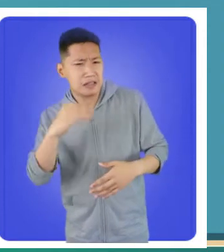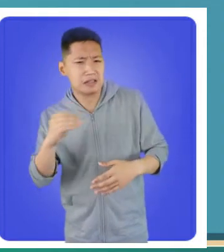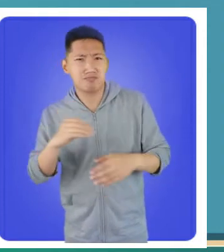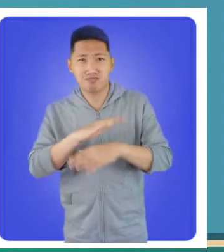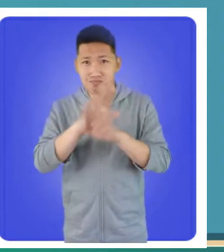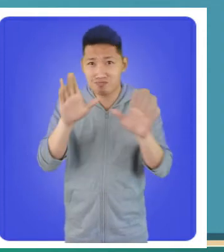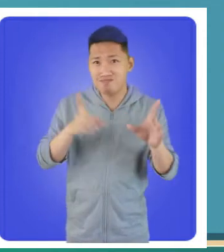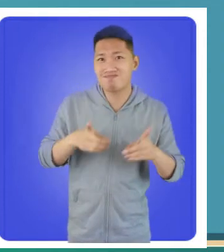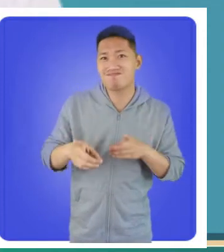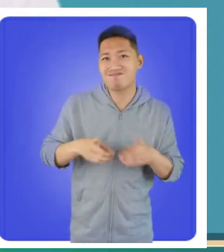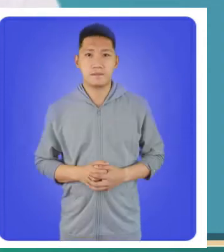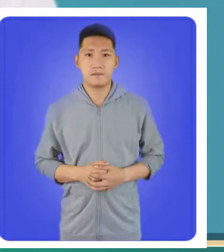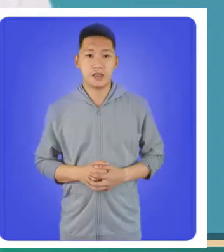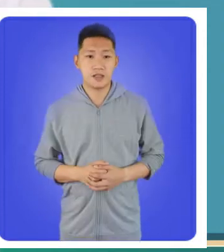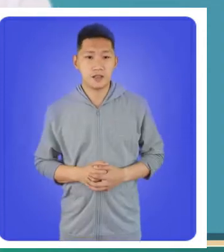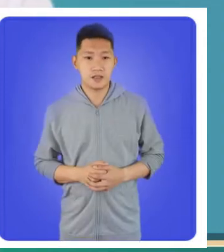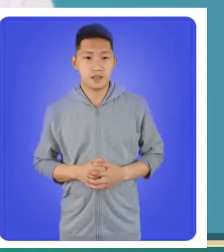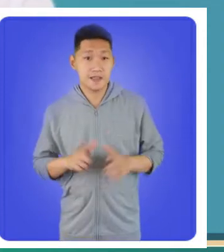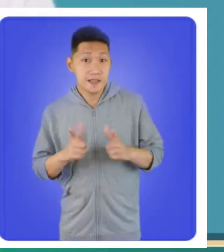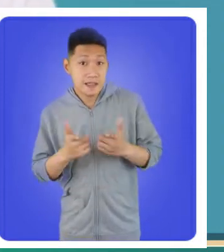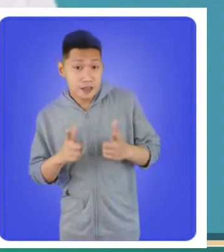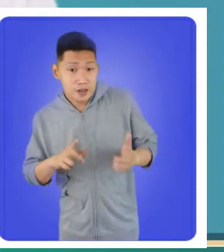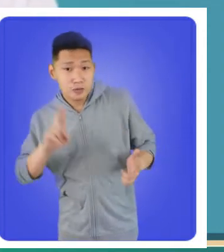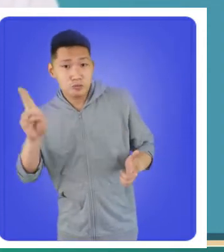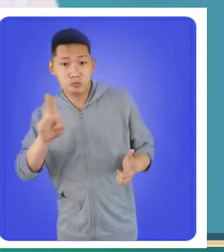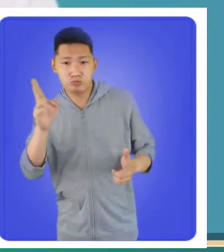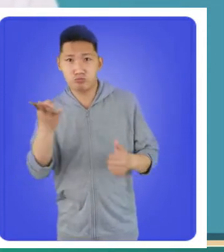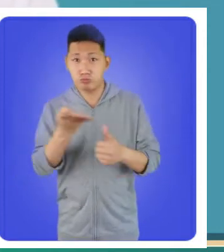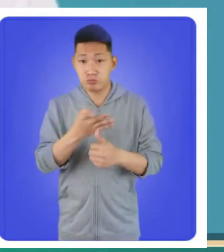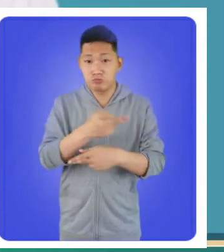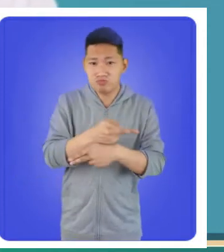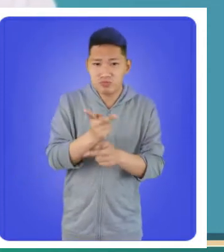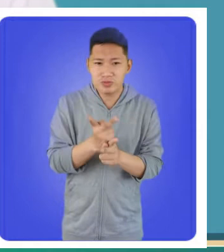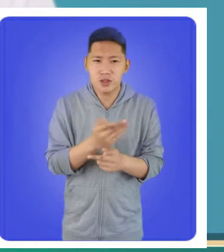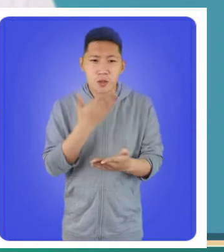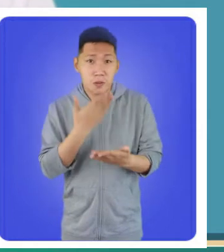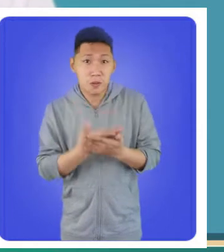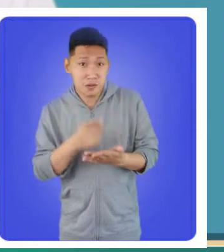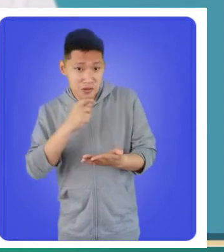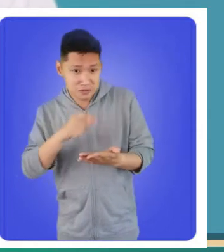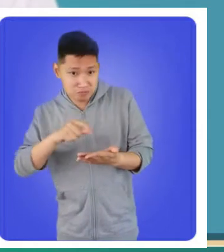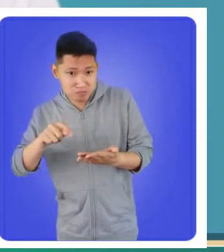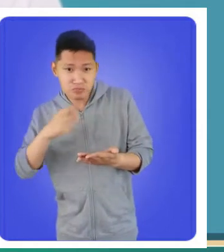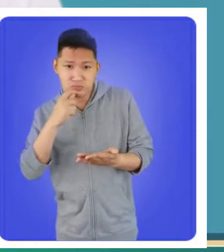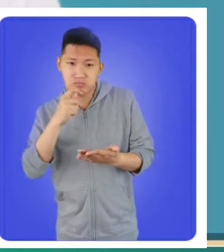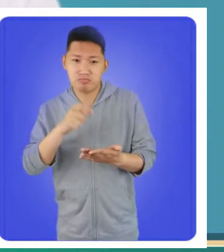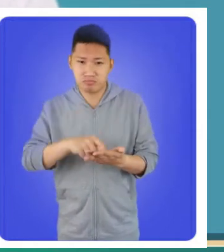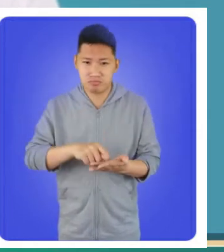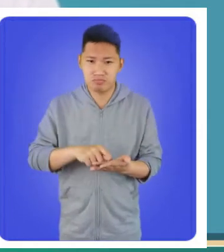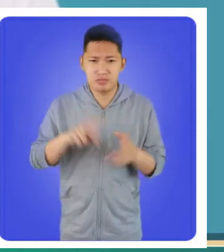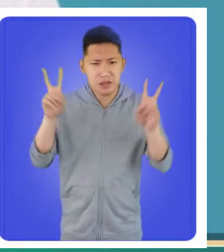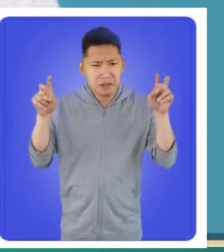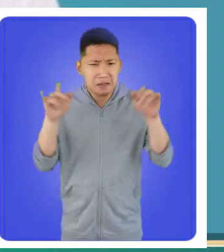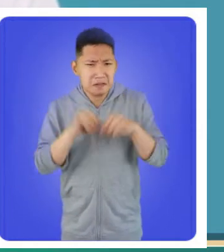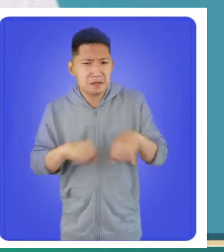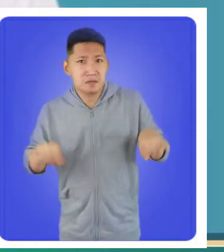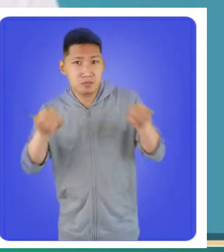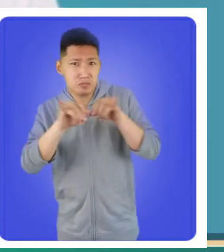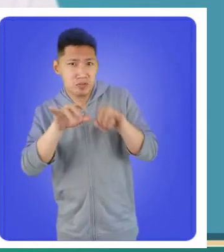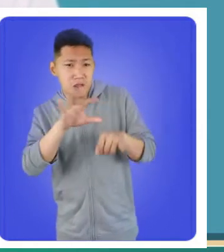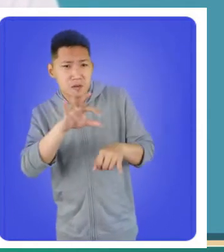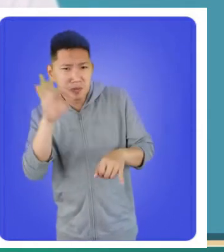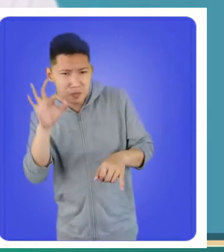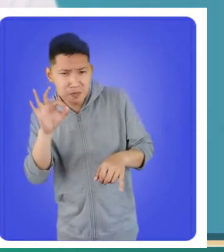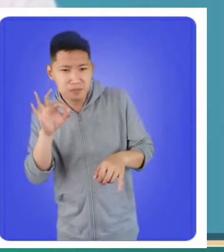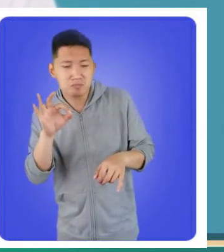clear explanations. Language use is the fourth property of a well-written text. It stresses the